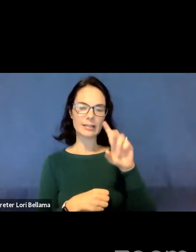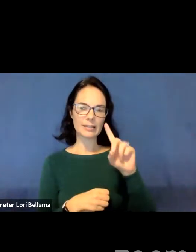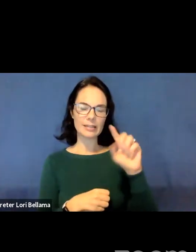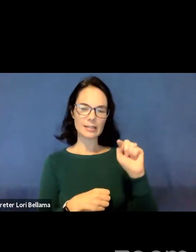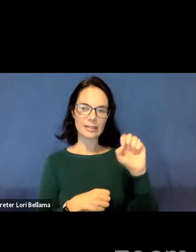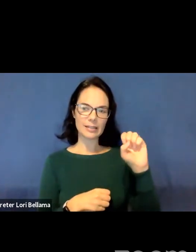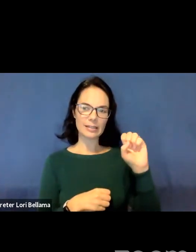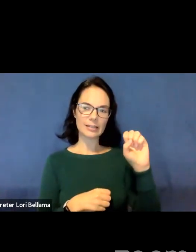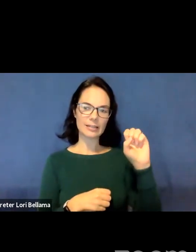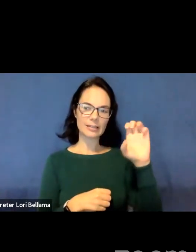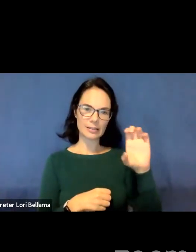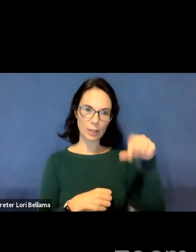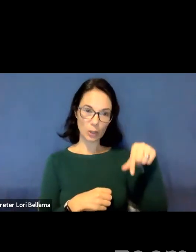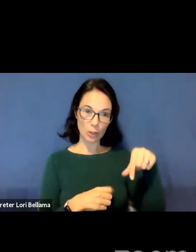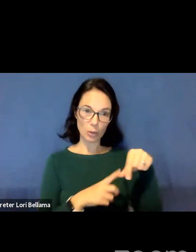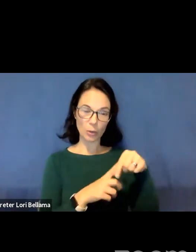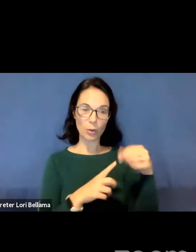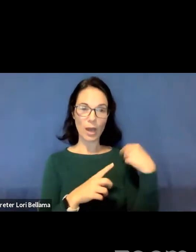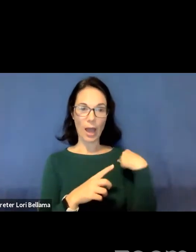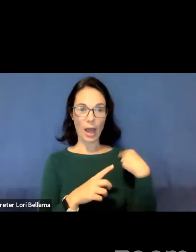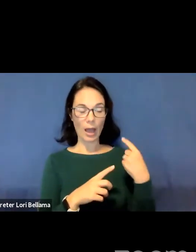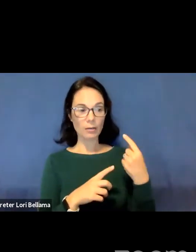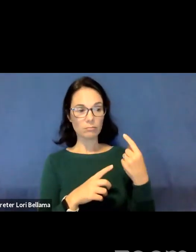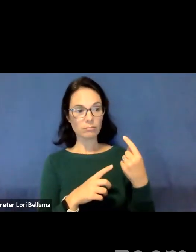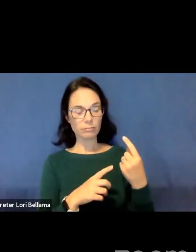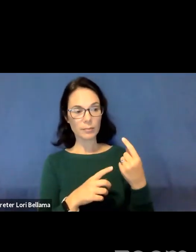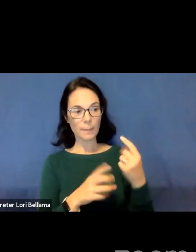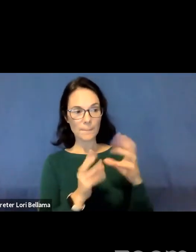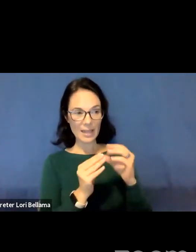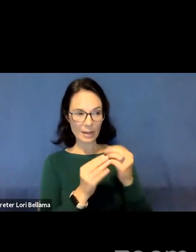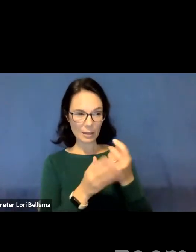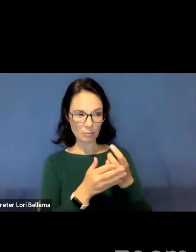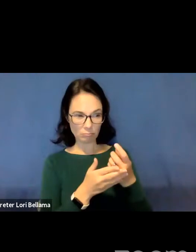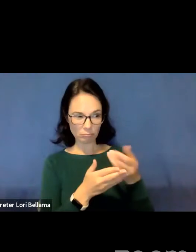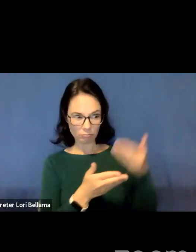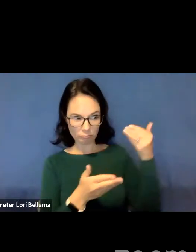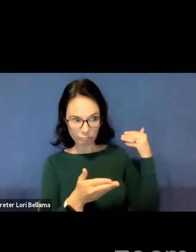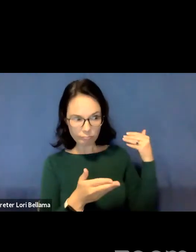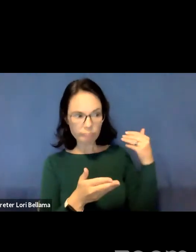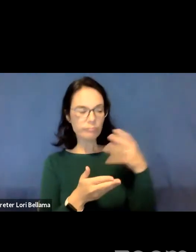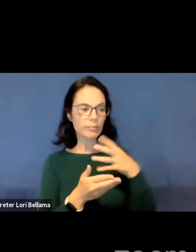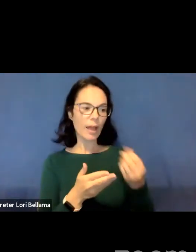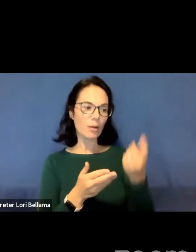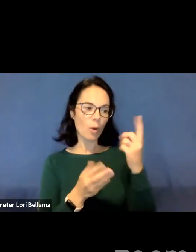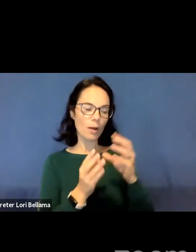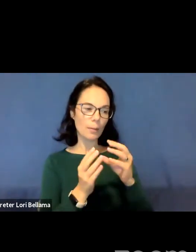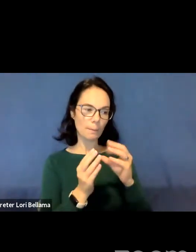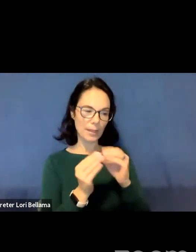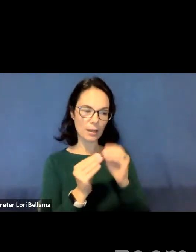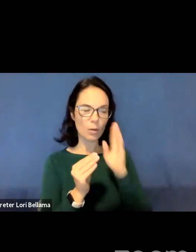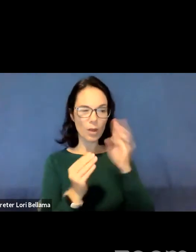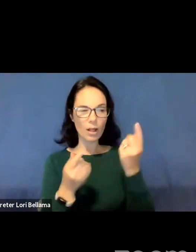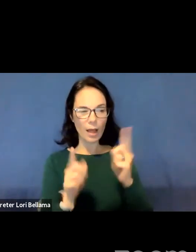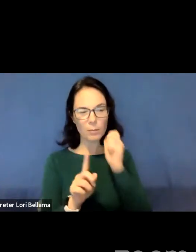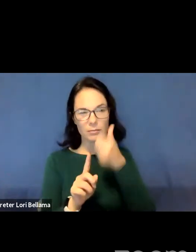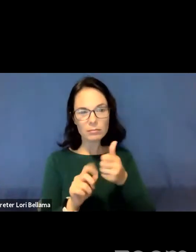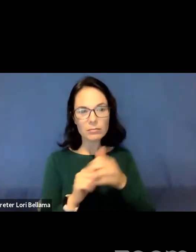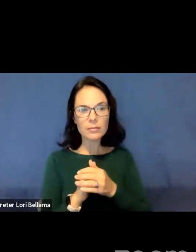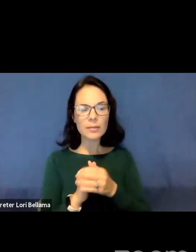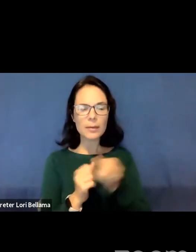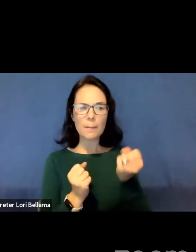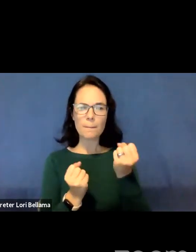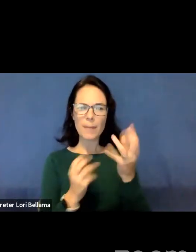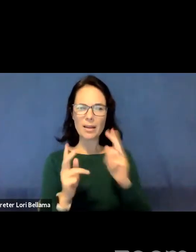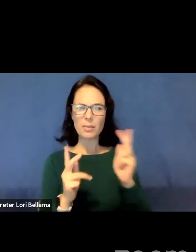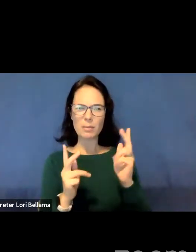before last, and we're having another meeting the day after tomorrow. And you know, a lot of people still question the